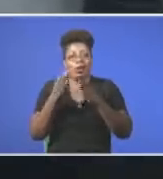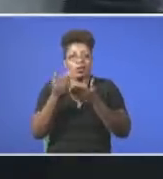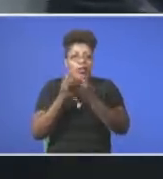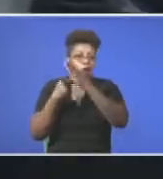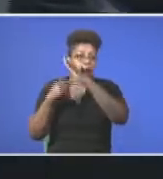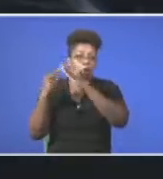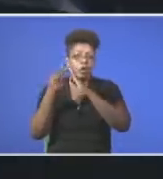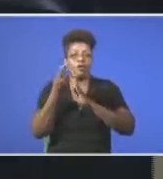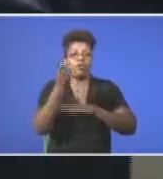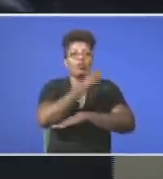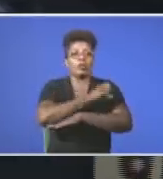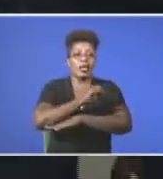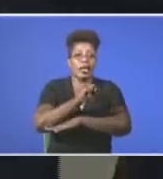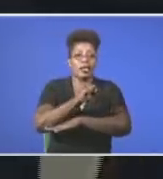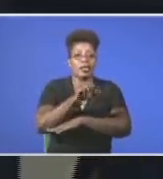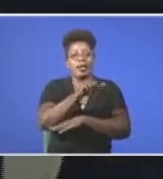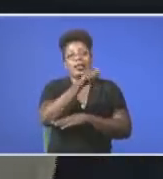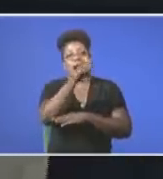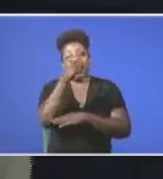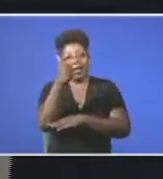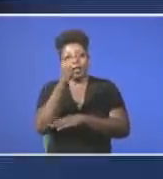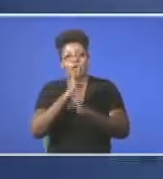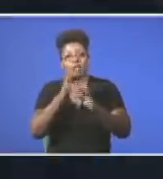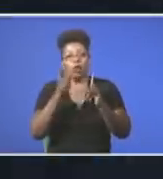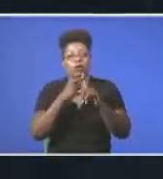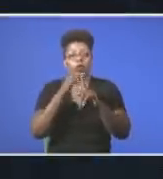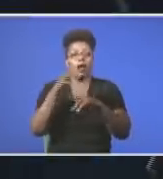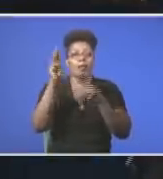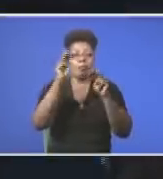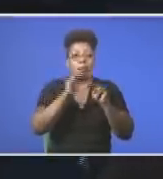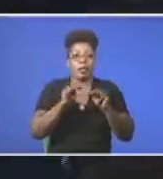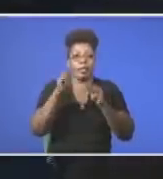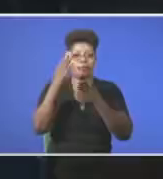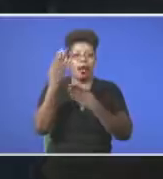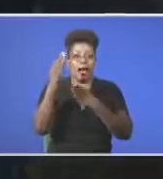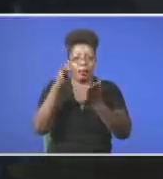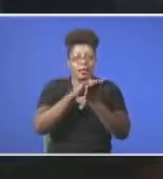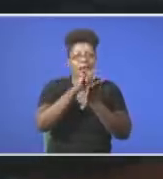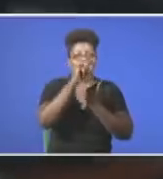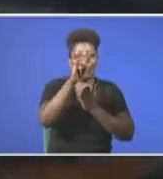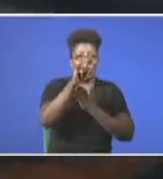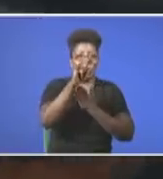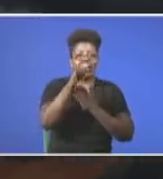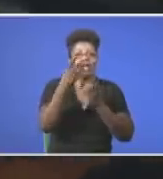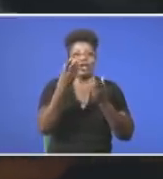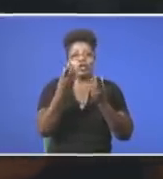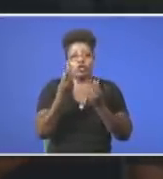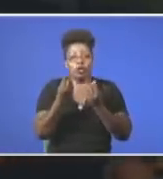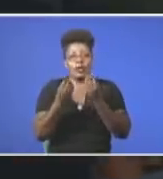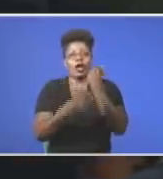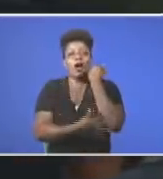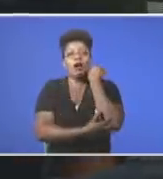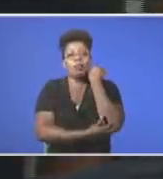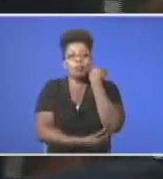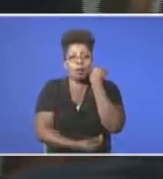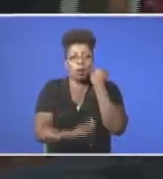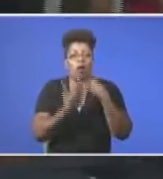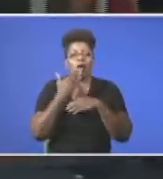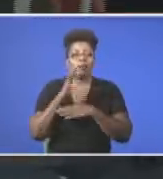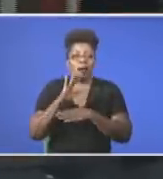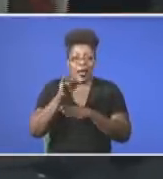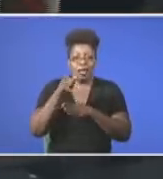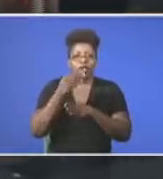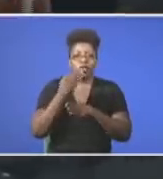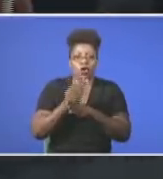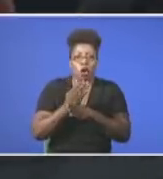several days. While others we spoke to on Monday say Bahamasair relatively is doing a poor job when it comes to providing updates on the